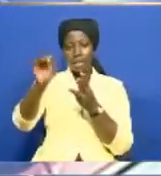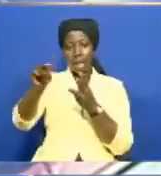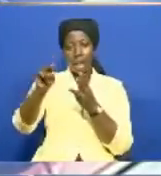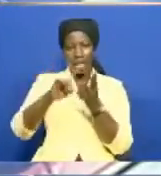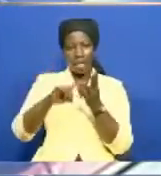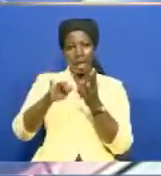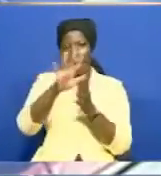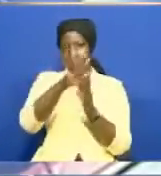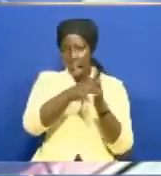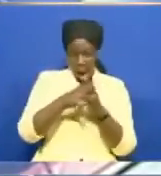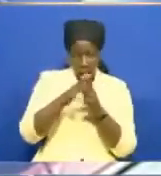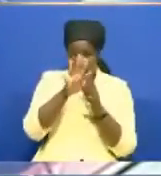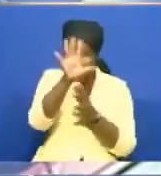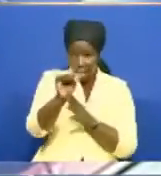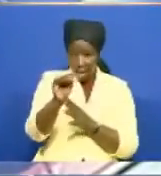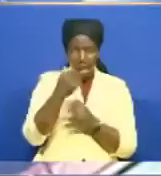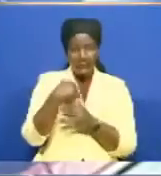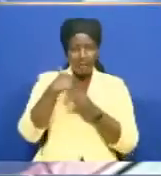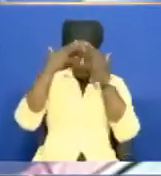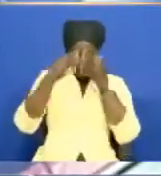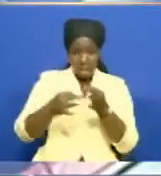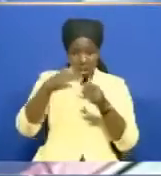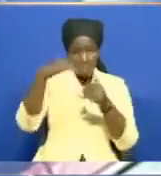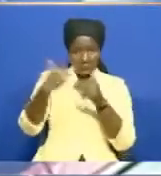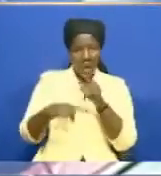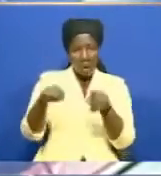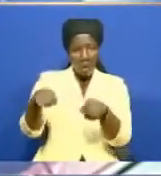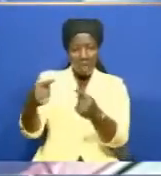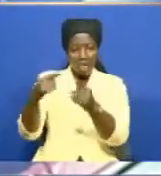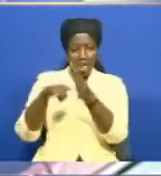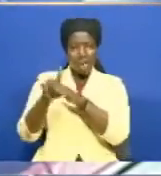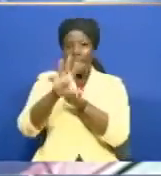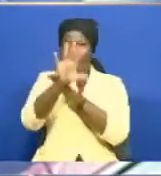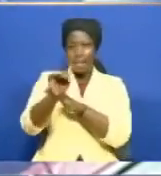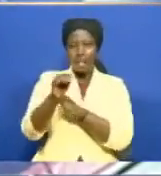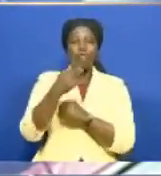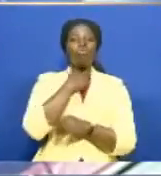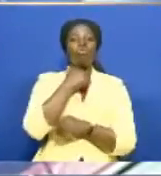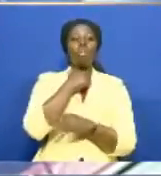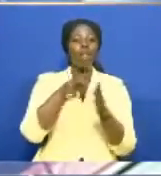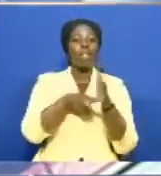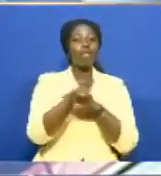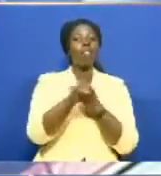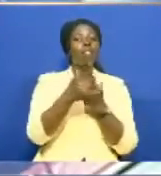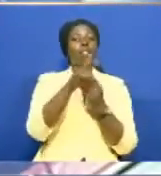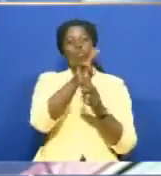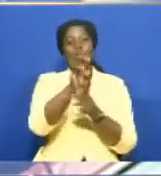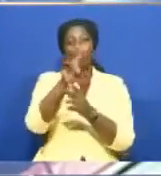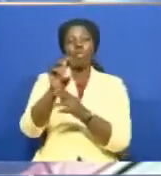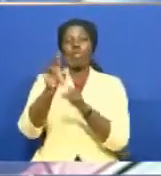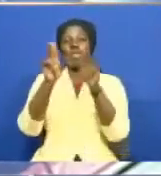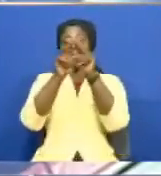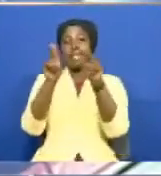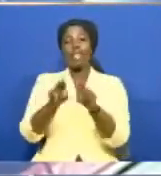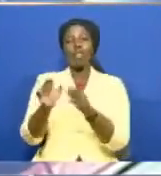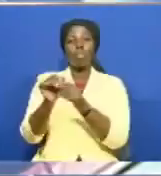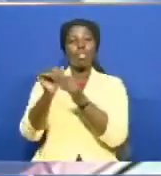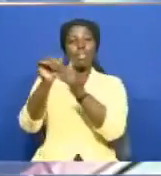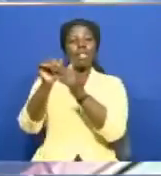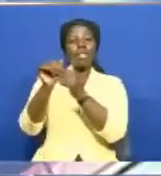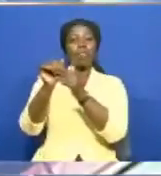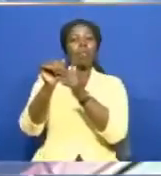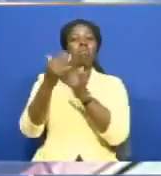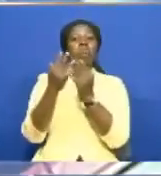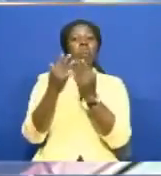between African and European nations at the conclusion of the 2020 International Leadership Conference held virtually in South Korea.